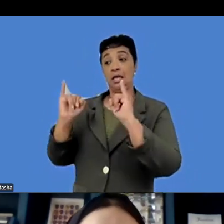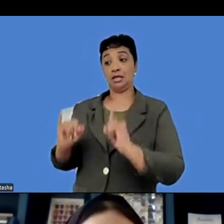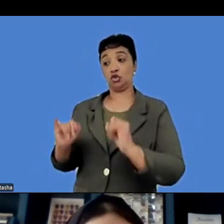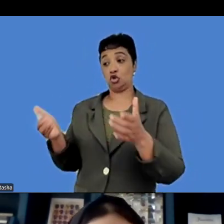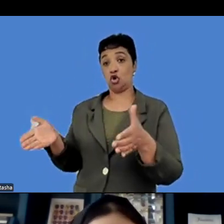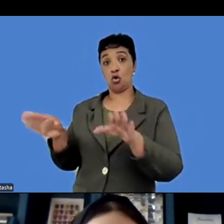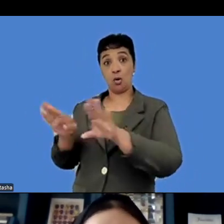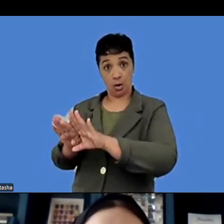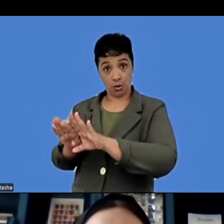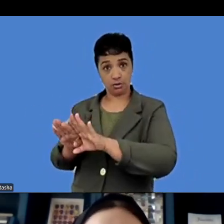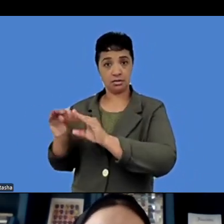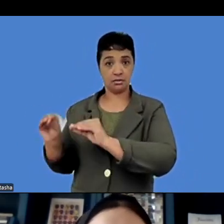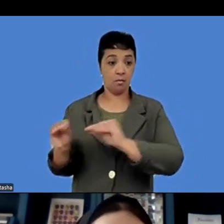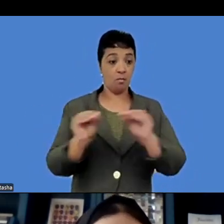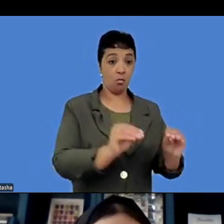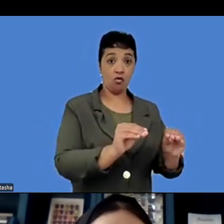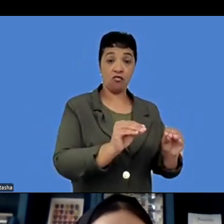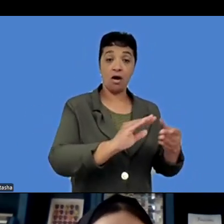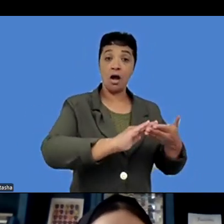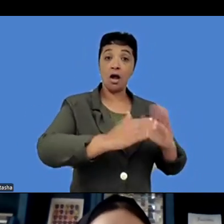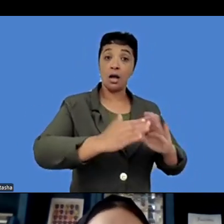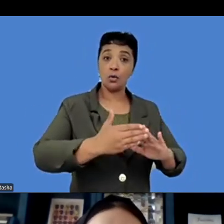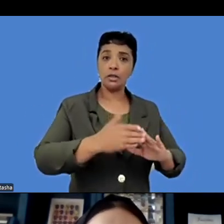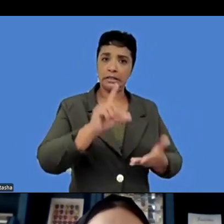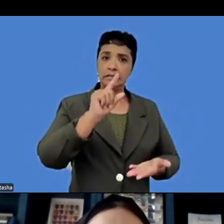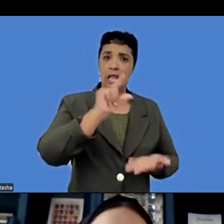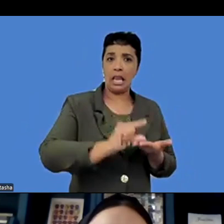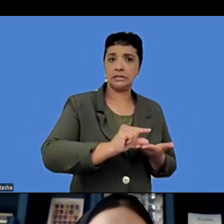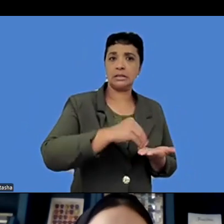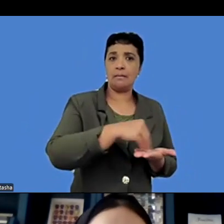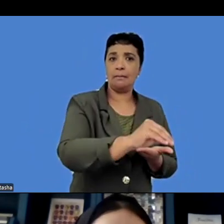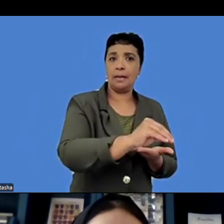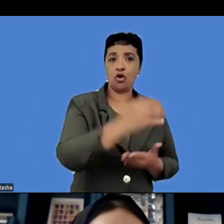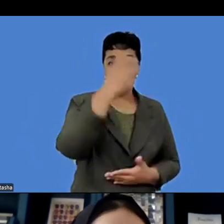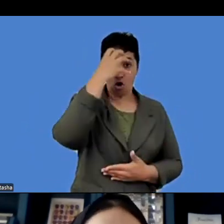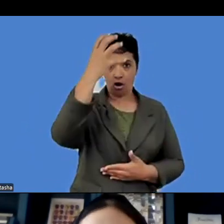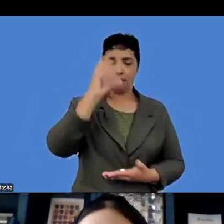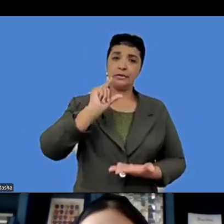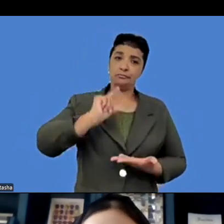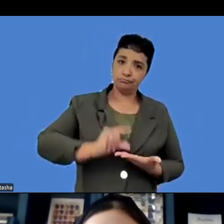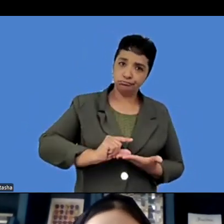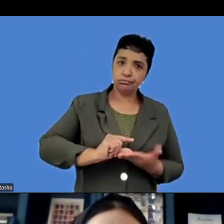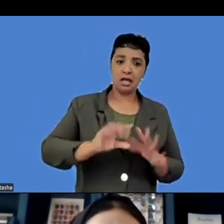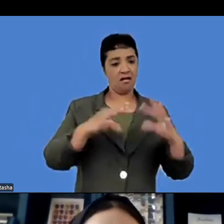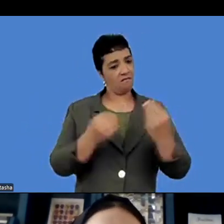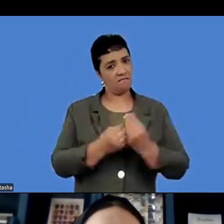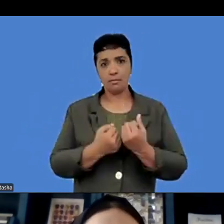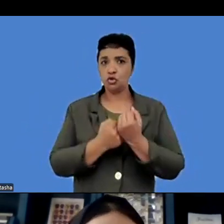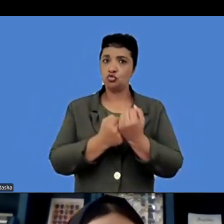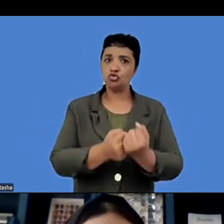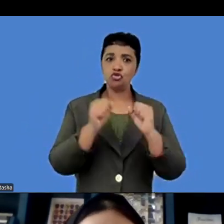community-based organizations would be cheaper on the department and better for the families, but no families were